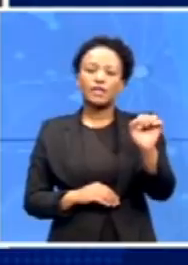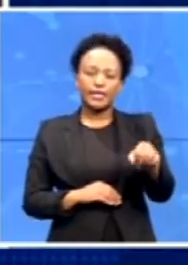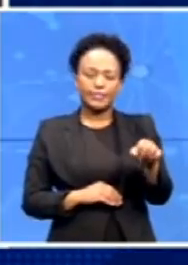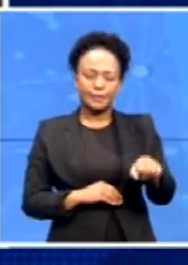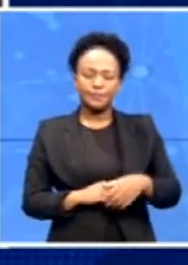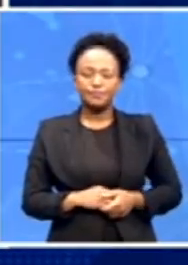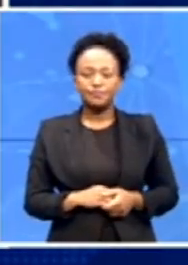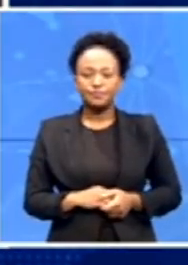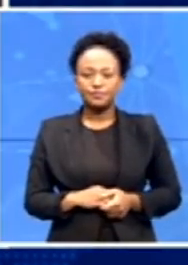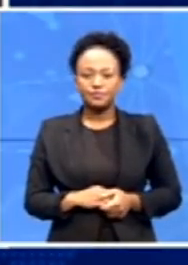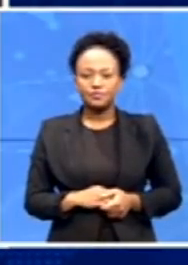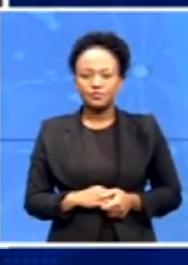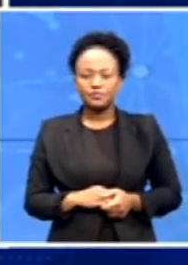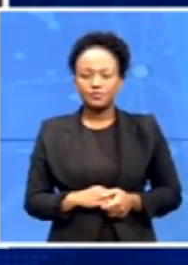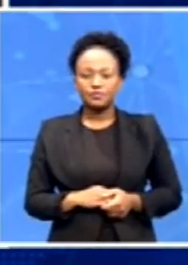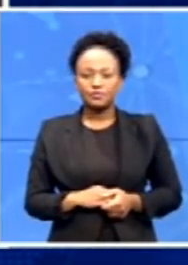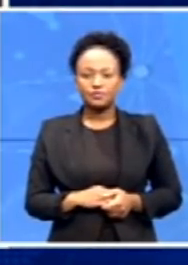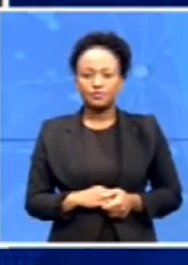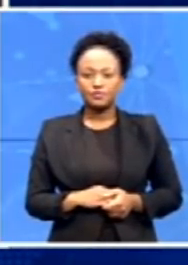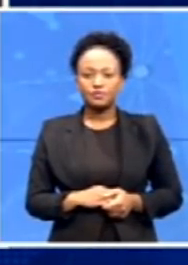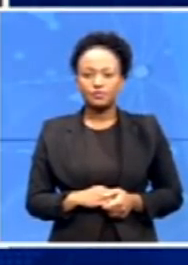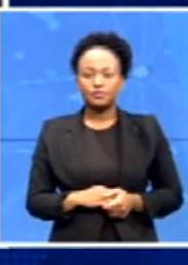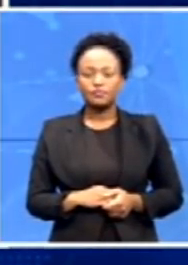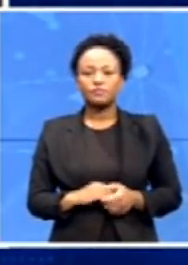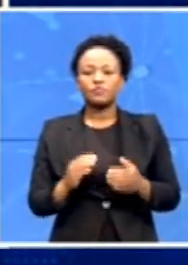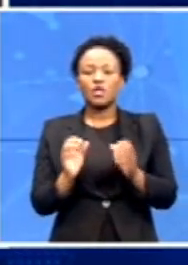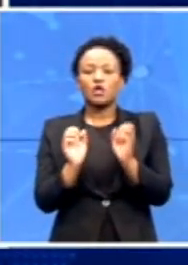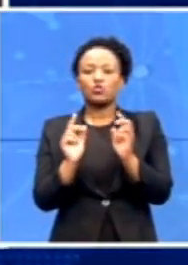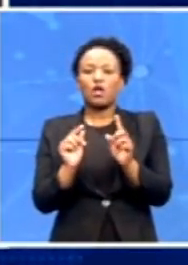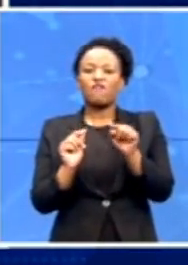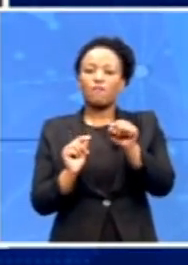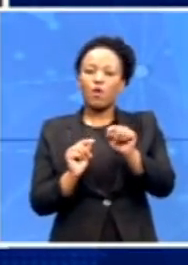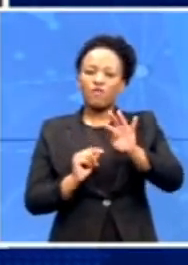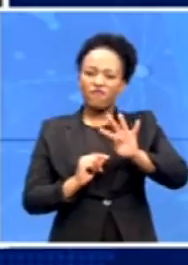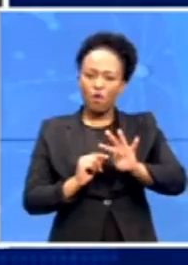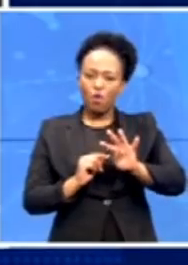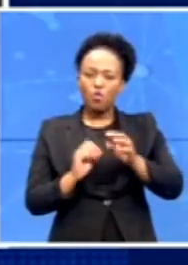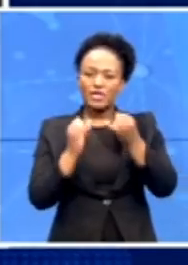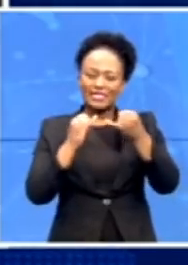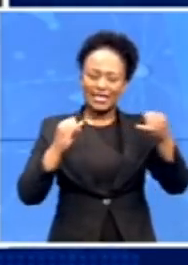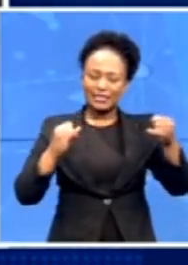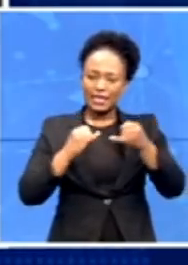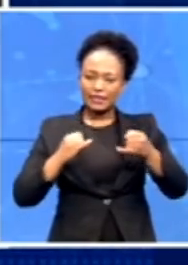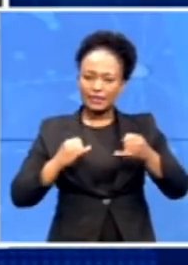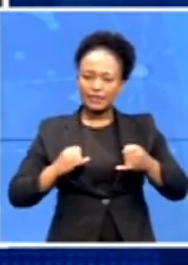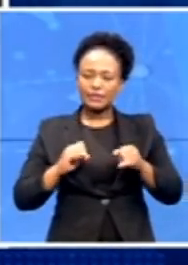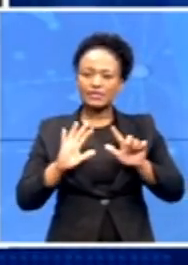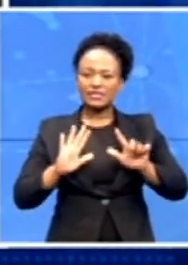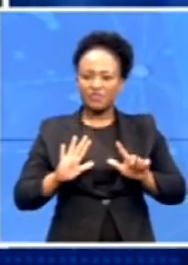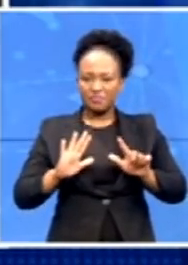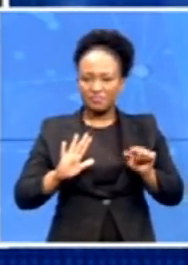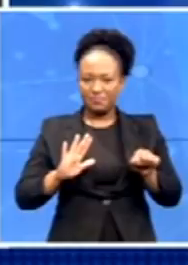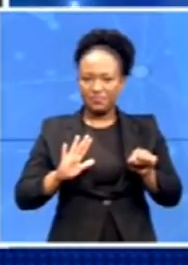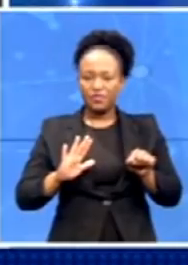Then subparagraph 12.4. The seventh sentence commencing in line 8 with the words we would